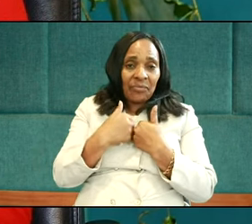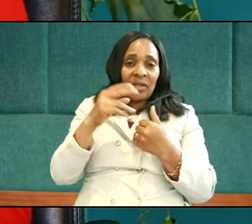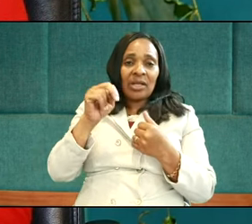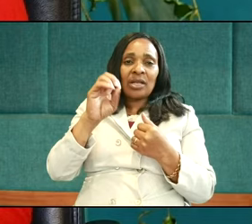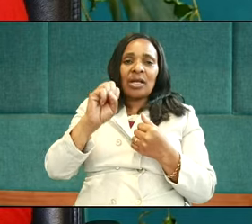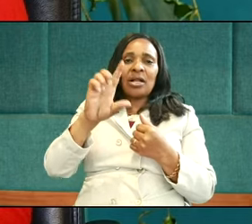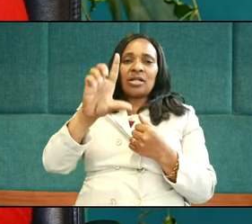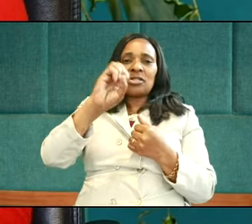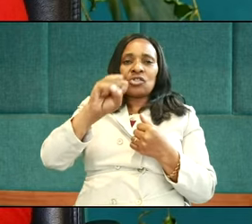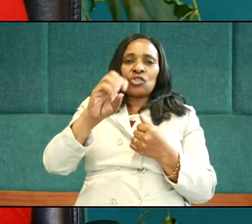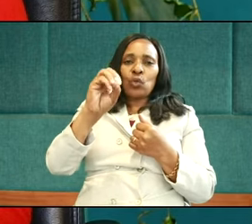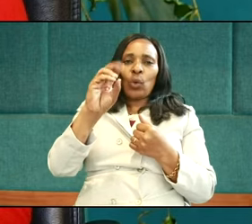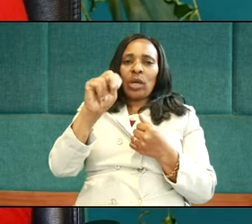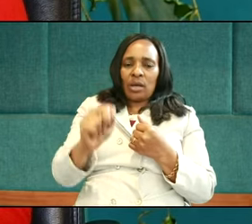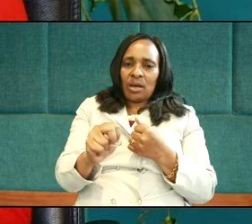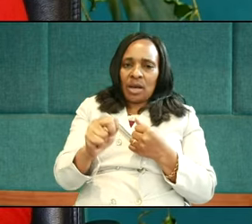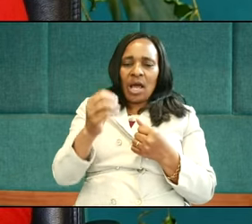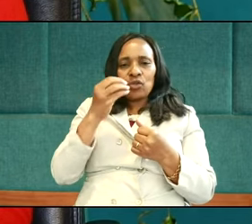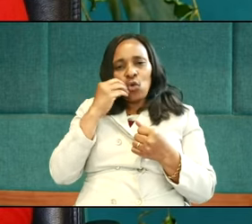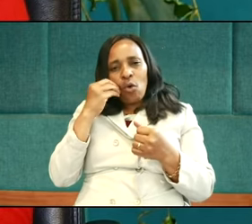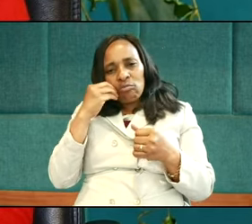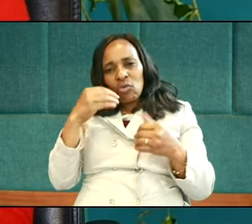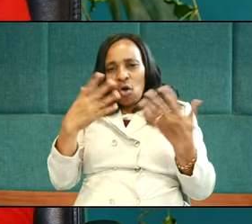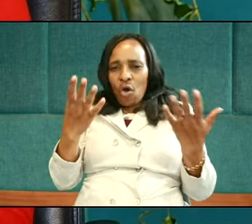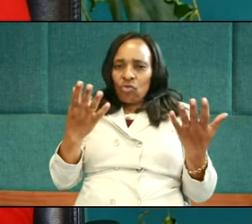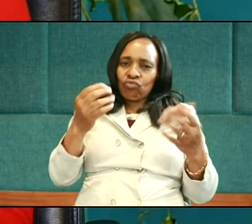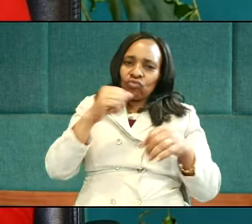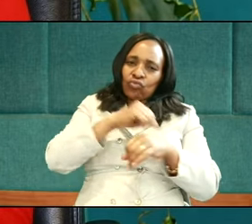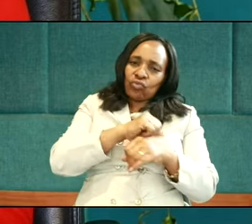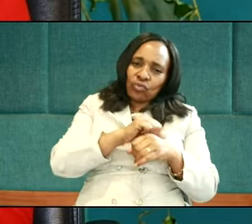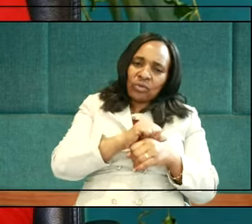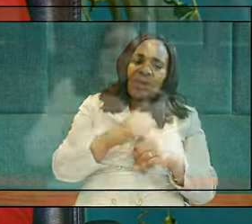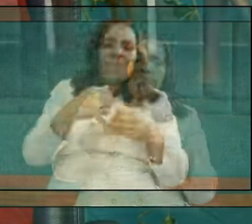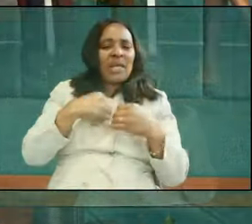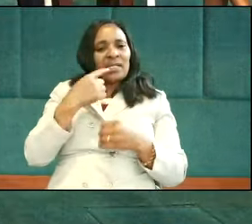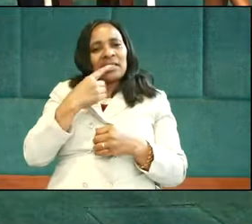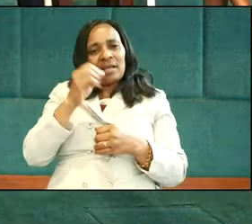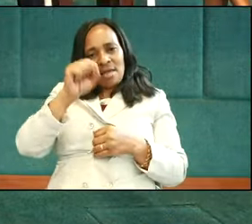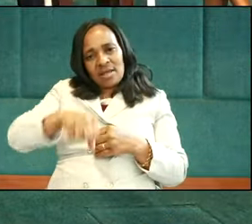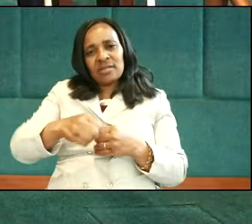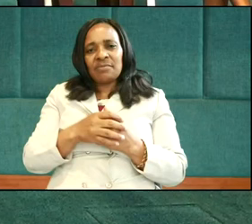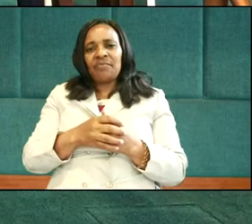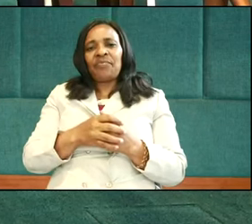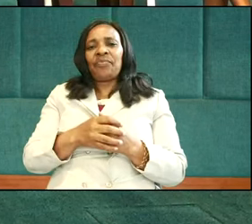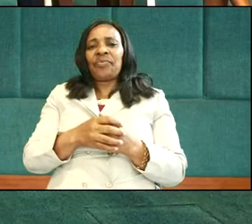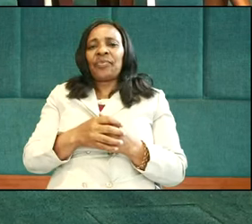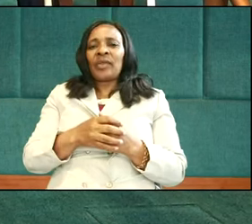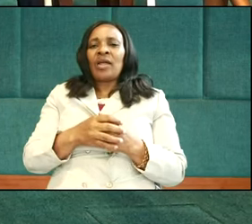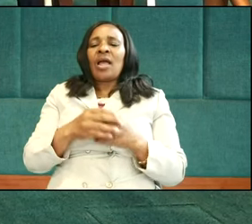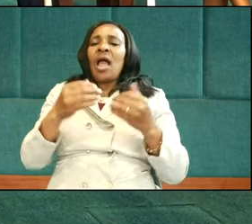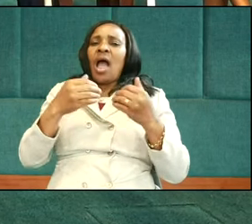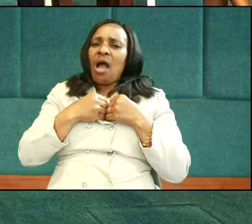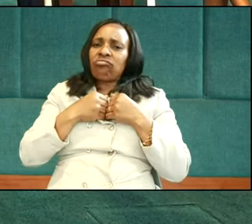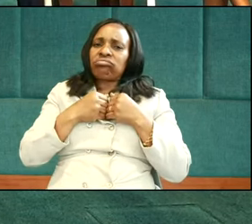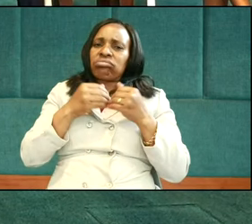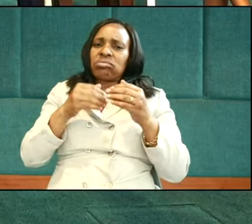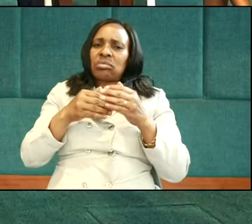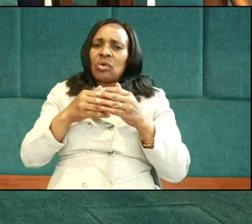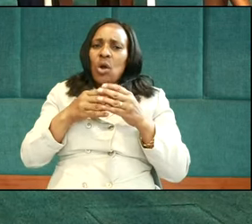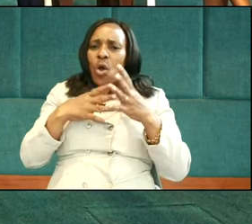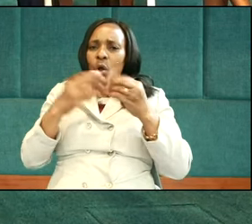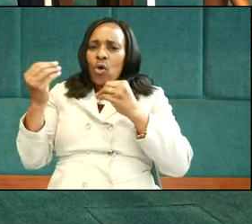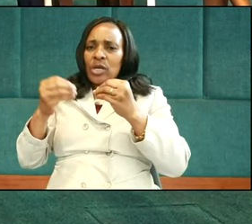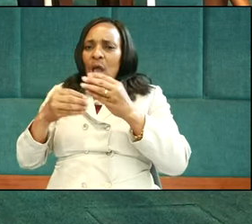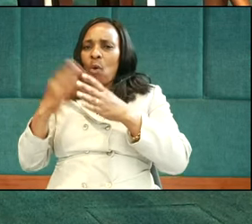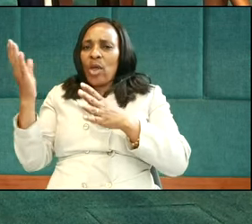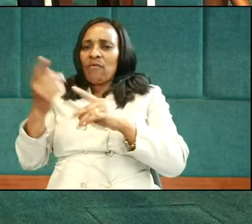Is there any influence that you have at home or in school? Yeah, I would say, let's say we drift away from the